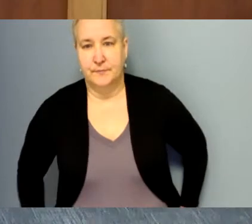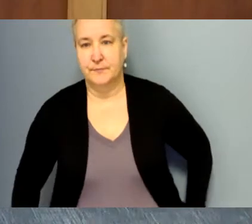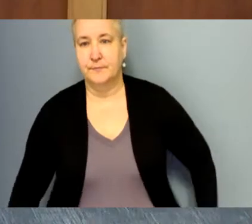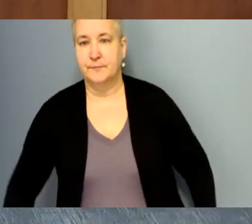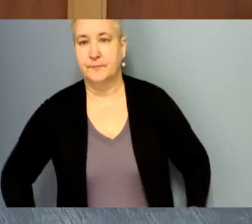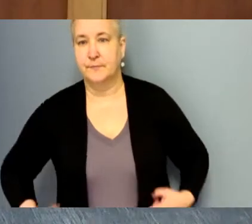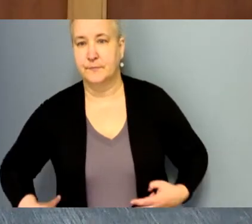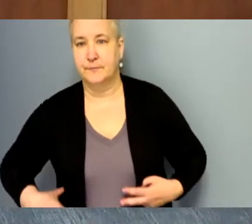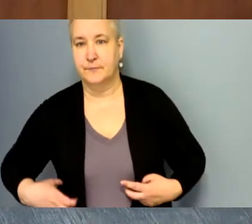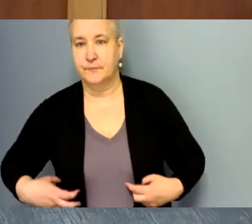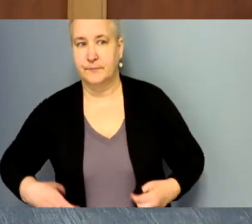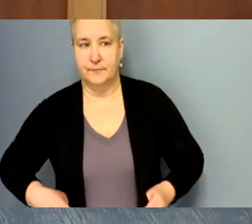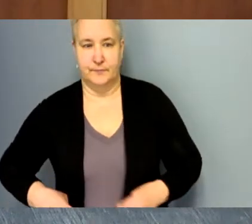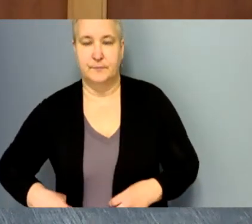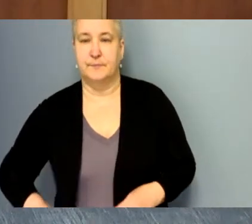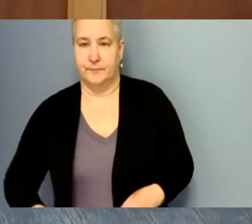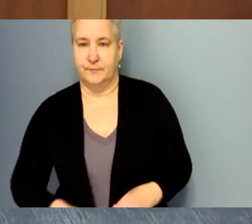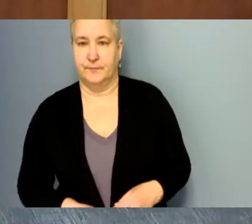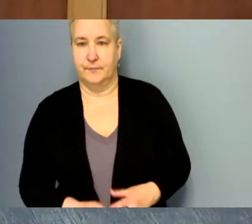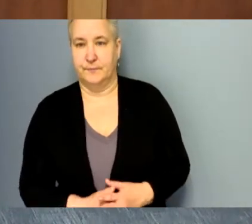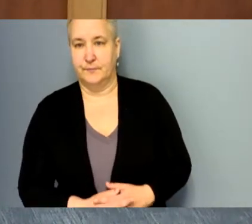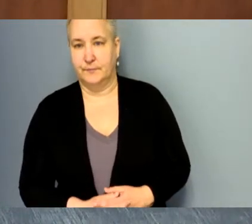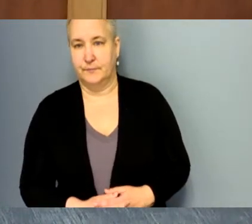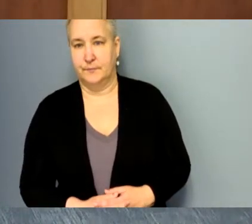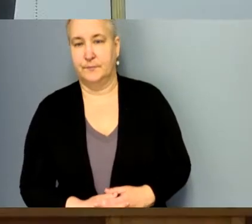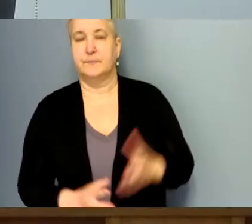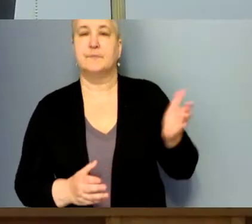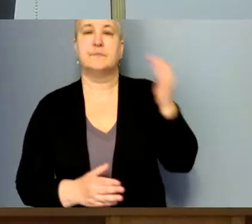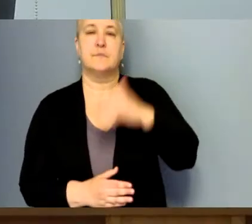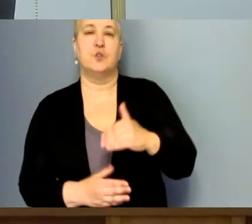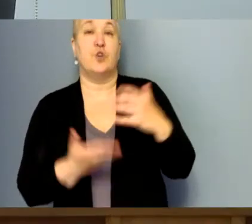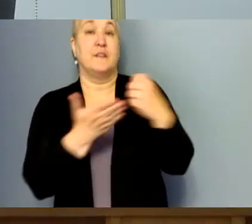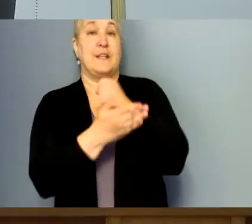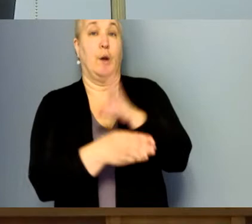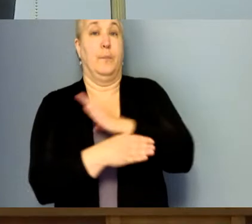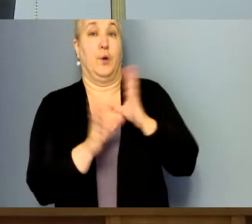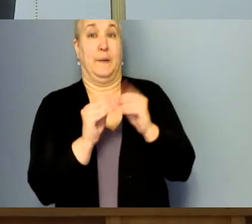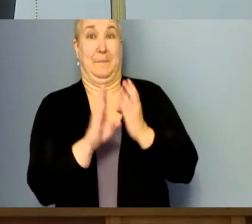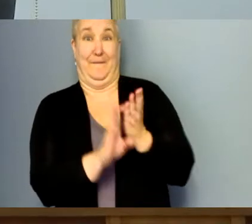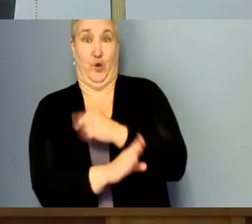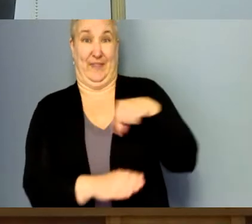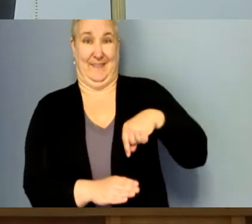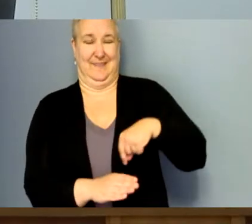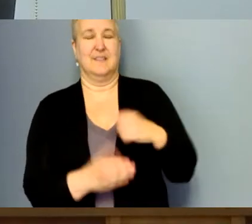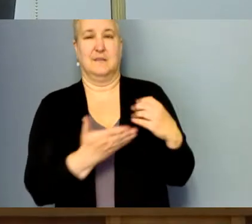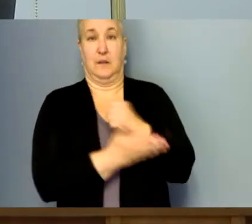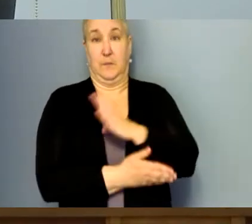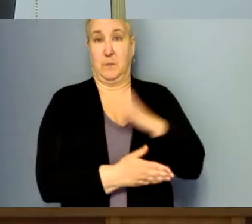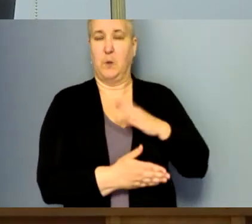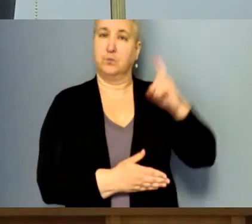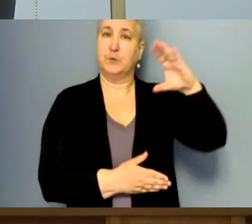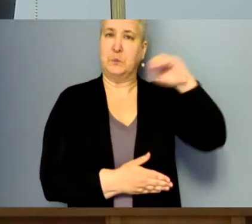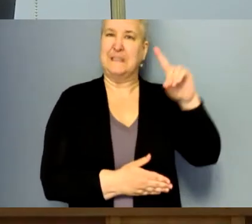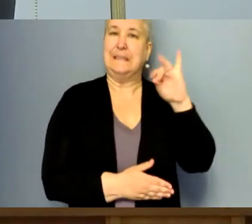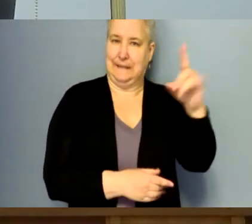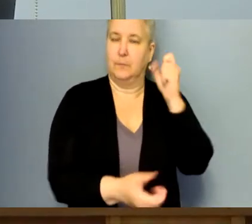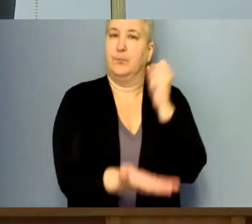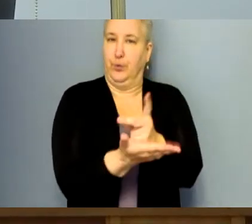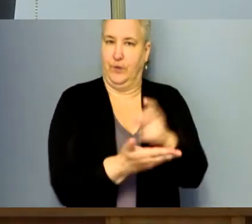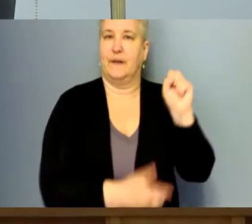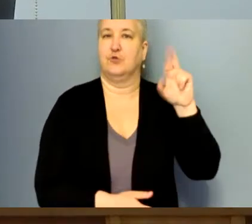Okay, it's next item on the list. At the salary board meeting before this meeting, the salary board unanimously did approve an